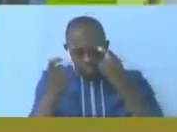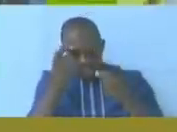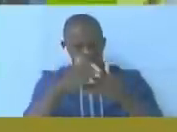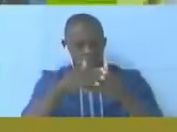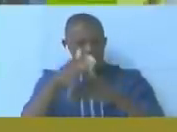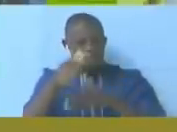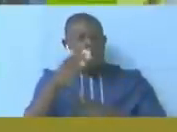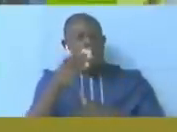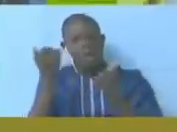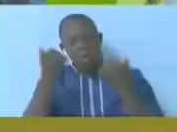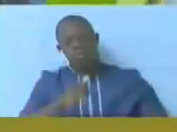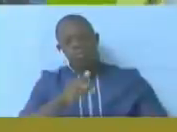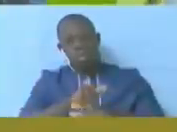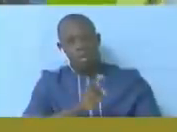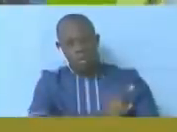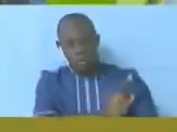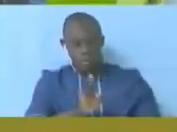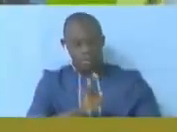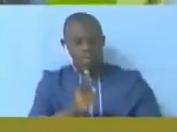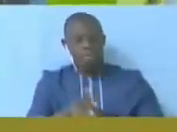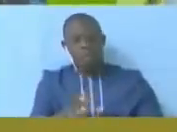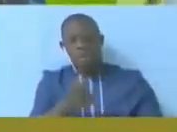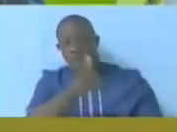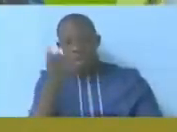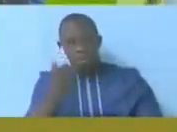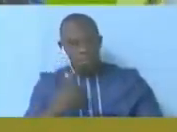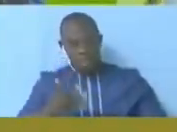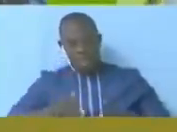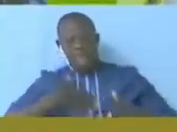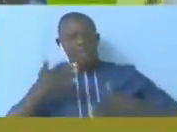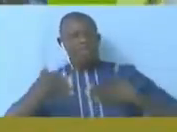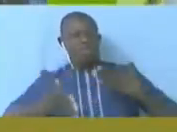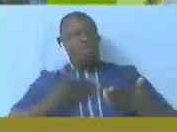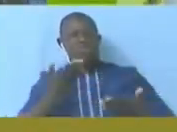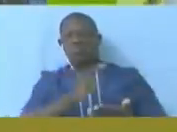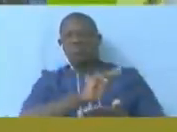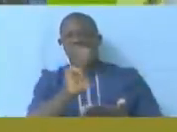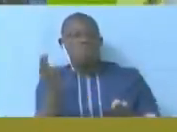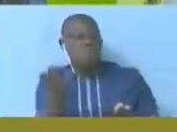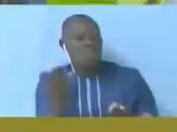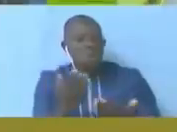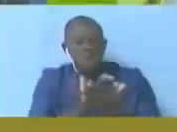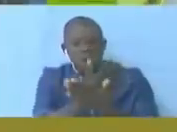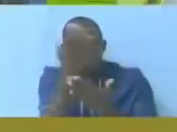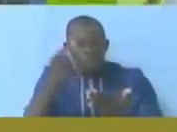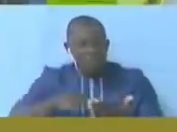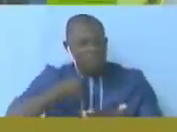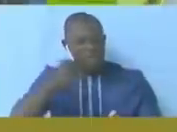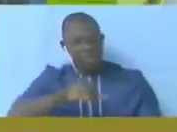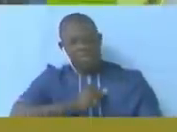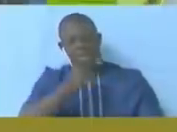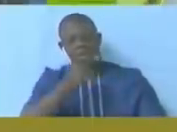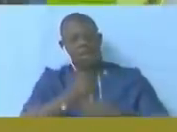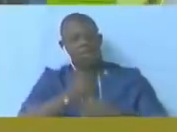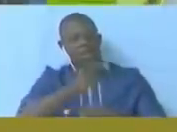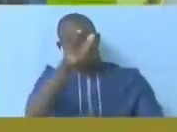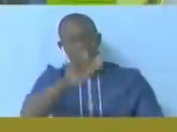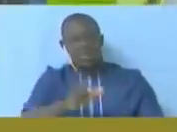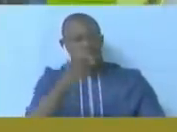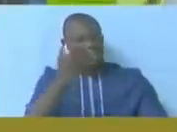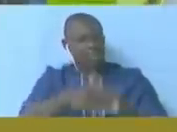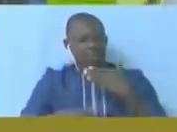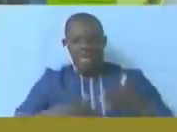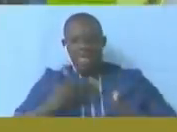traumatized? Some people are not even enjoying the common feeling that they are